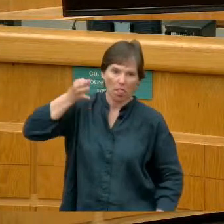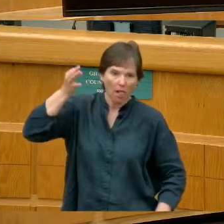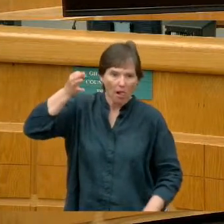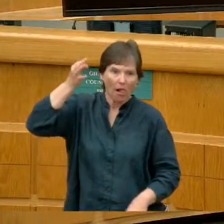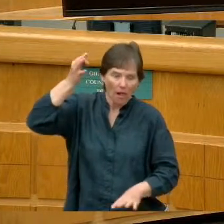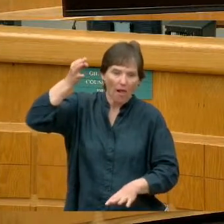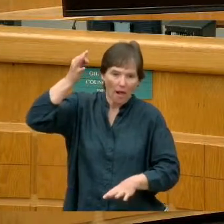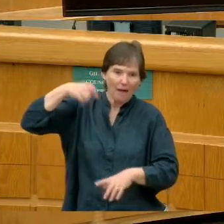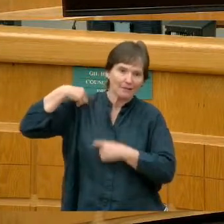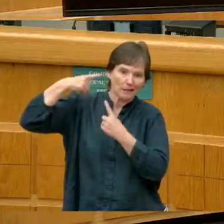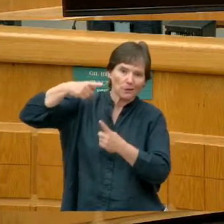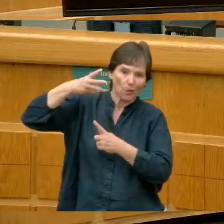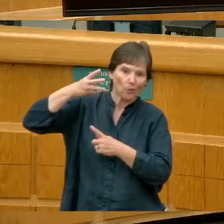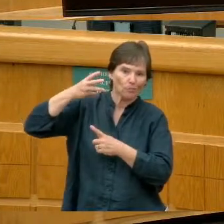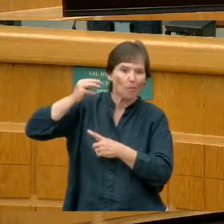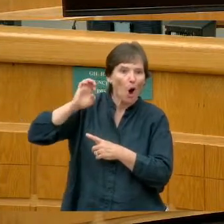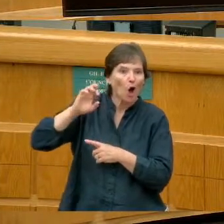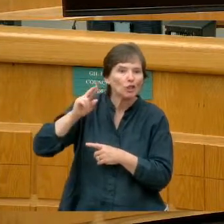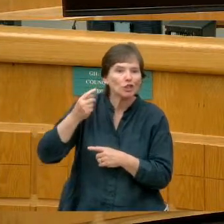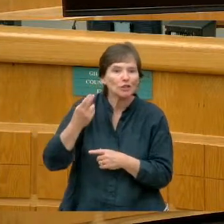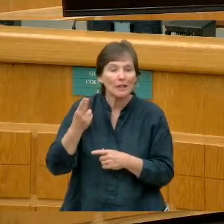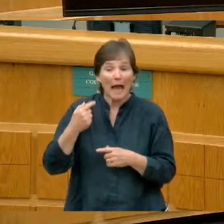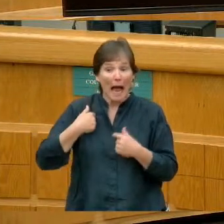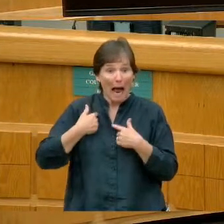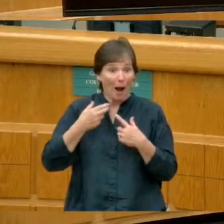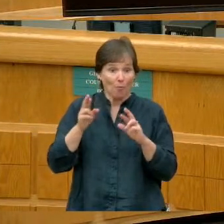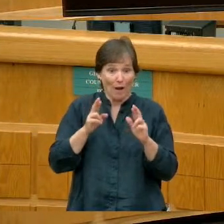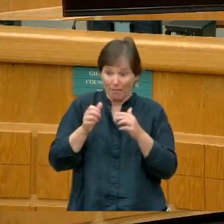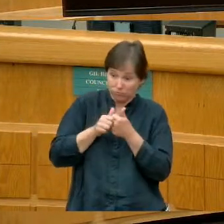forever. I'm ready to go 10 feet apart if that'll help.